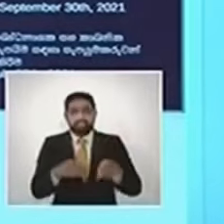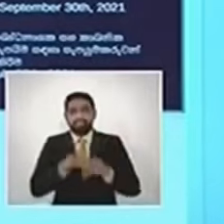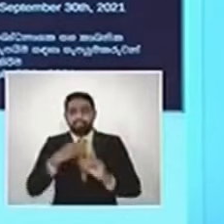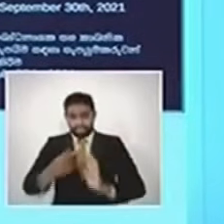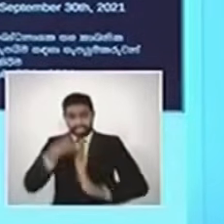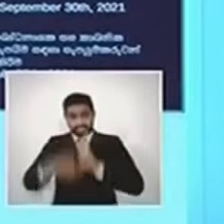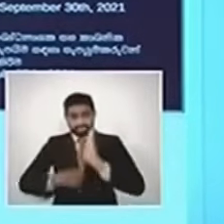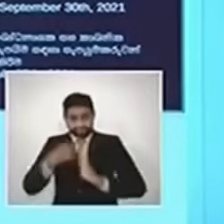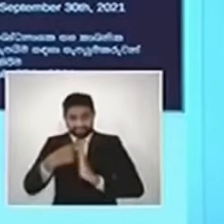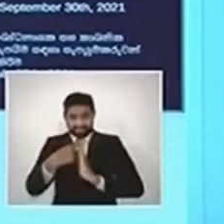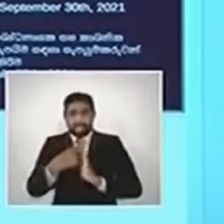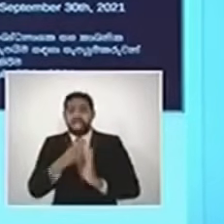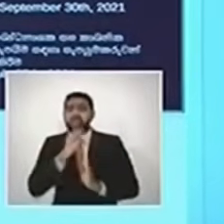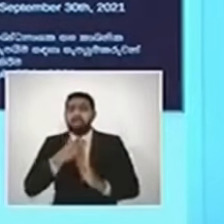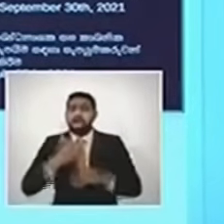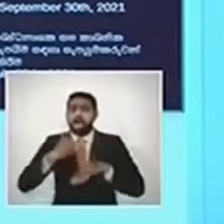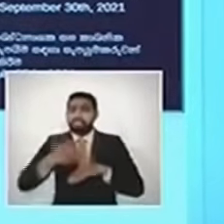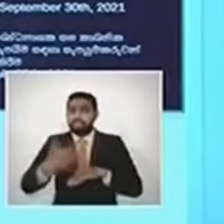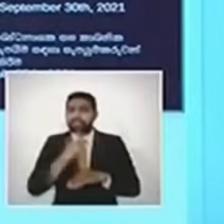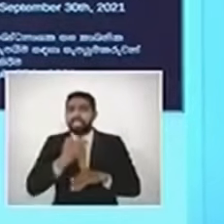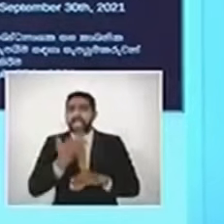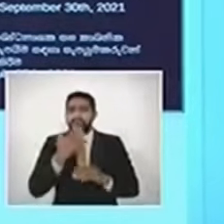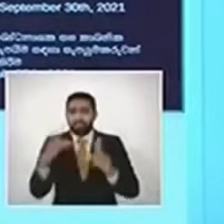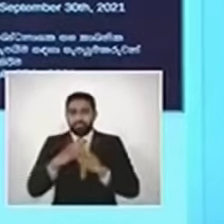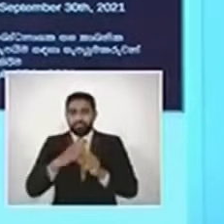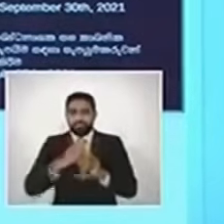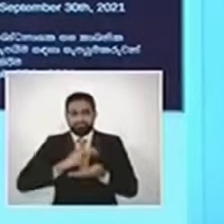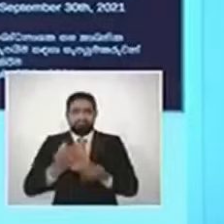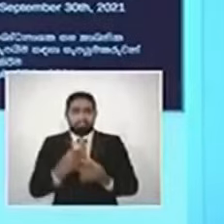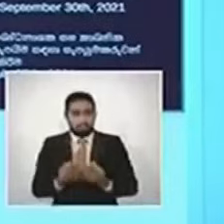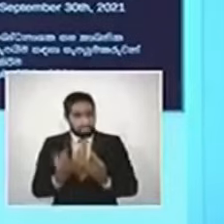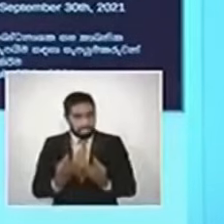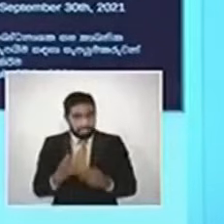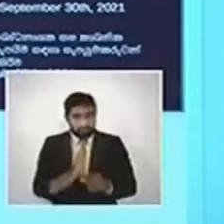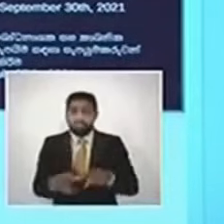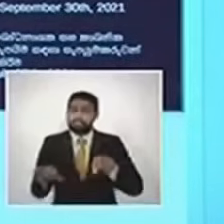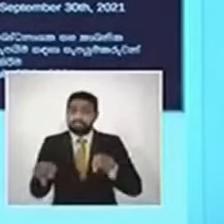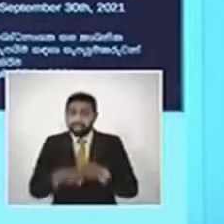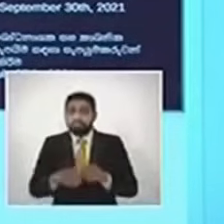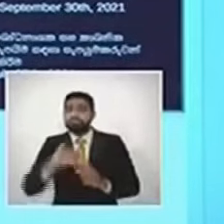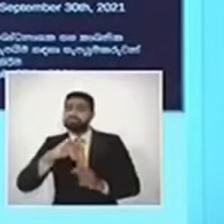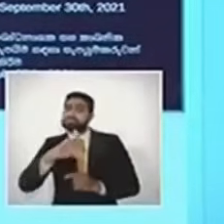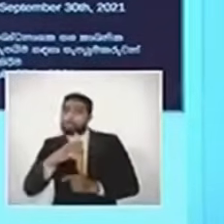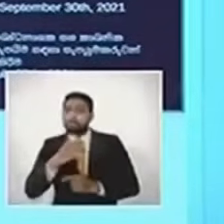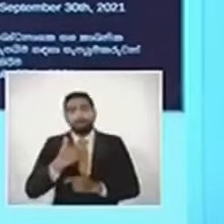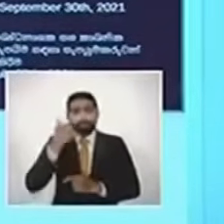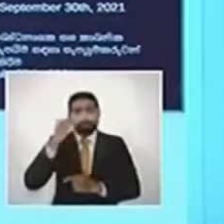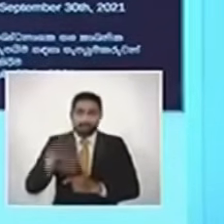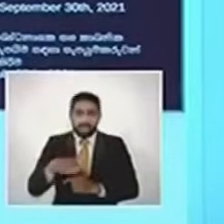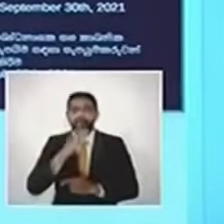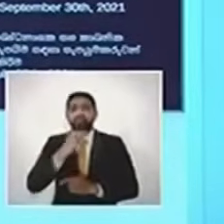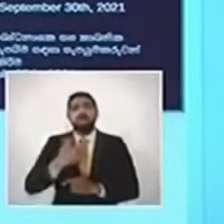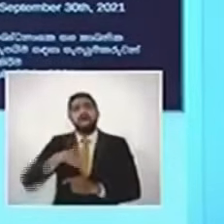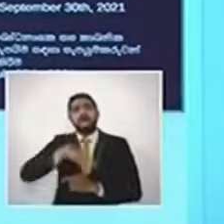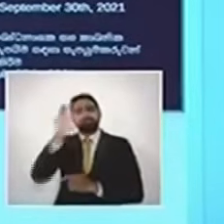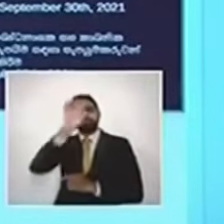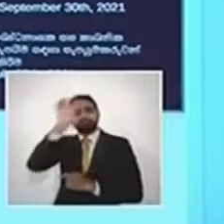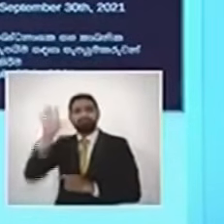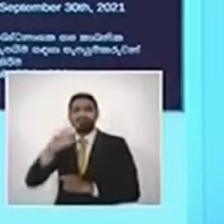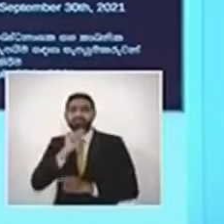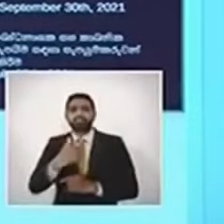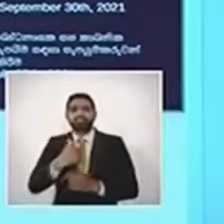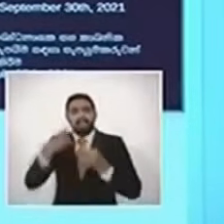dollar crisis at the moment, if we are to import these products from other countries, that too will